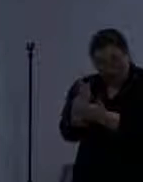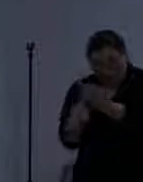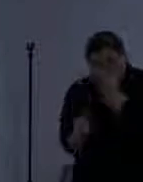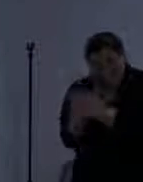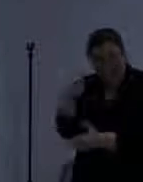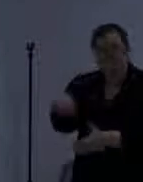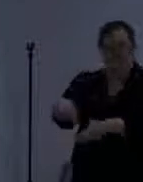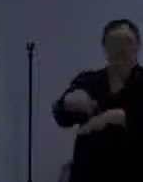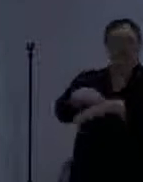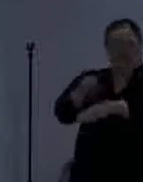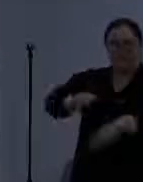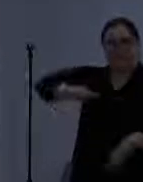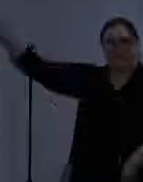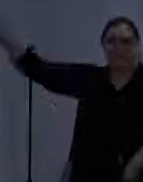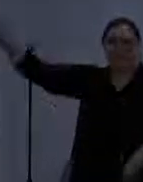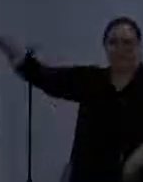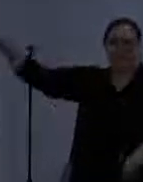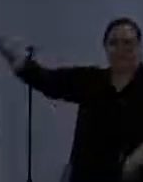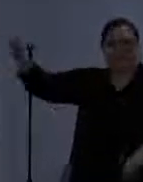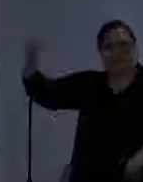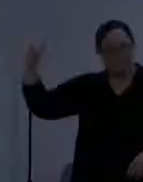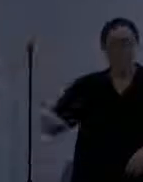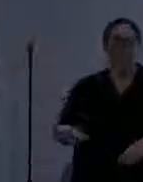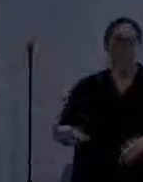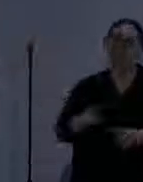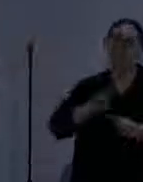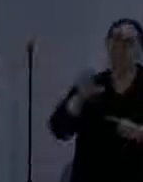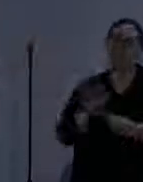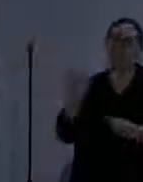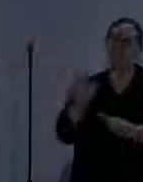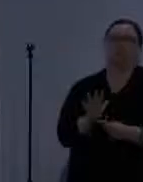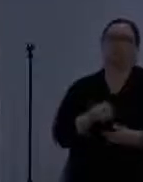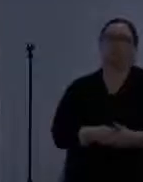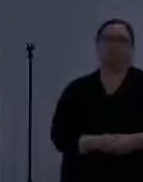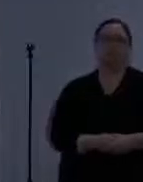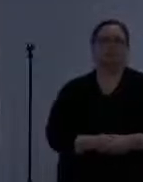what providers need to do.